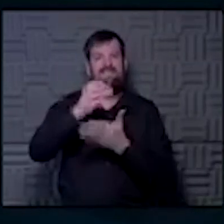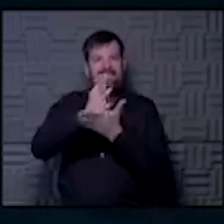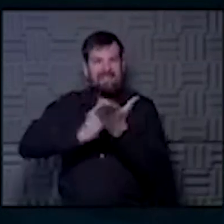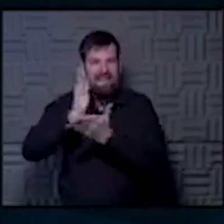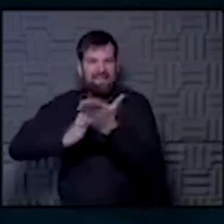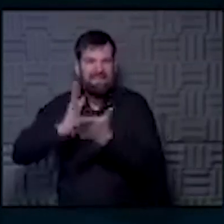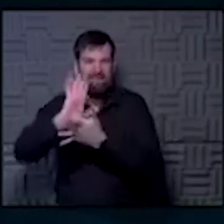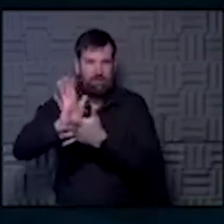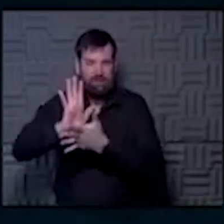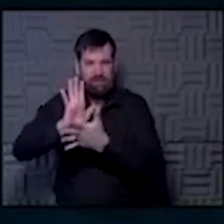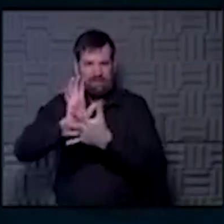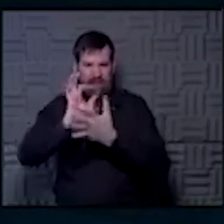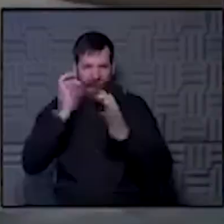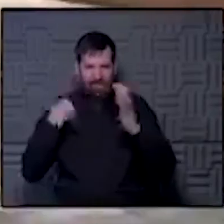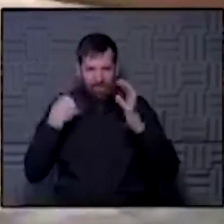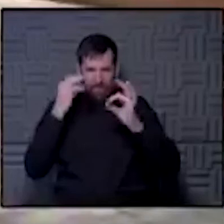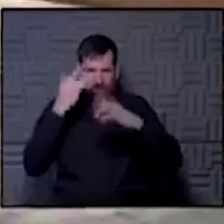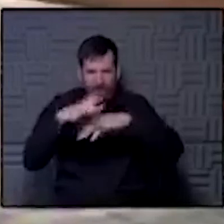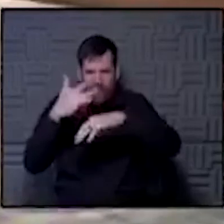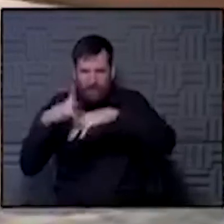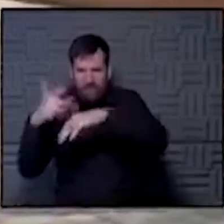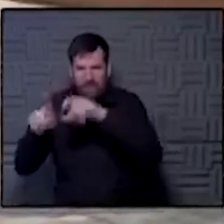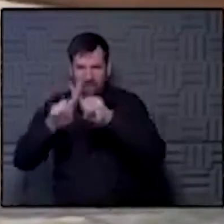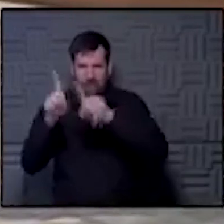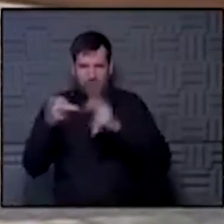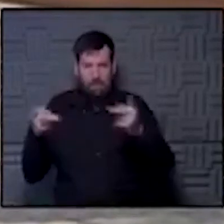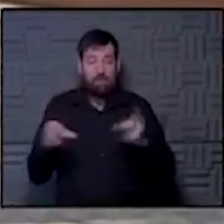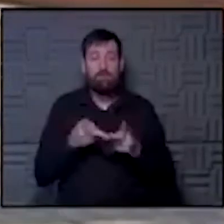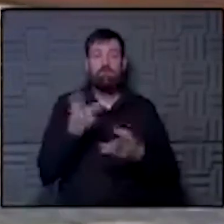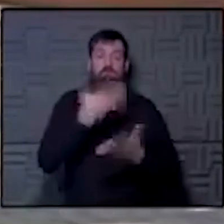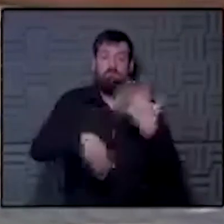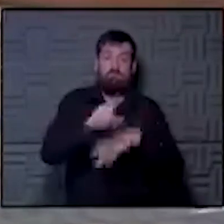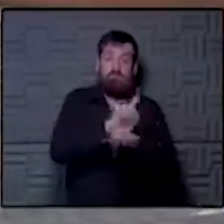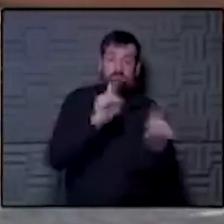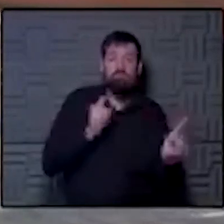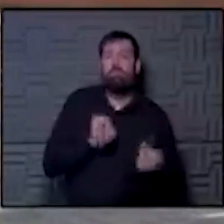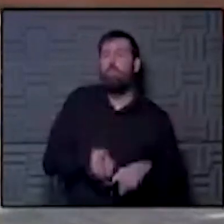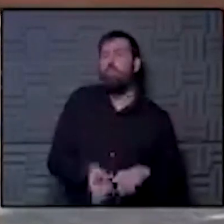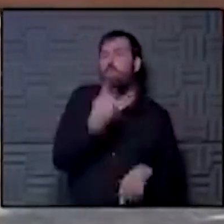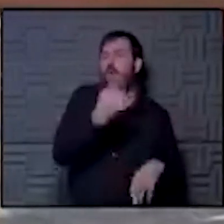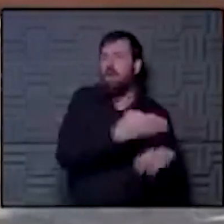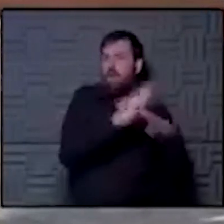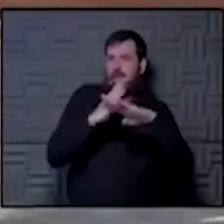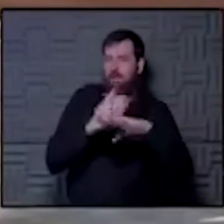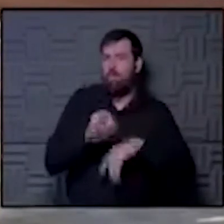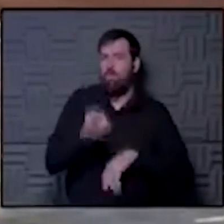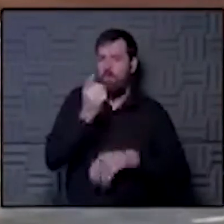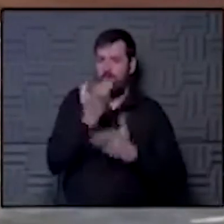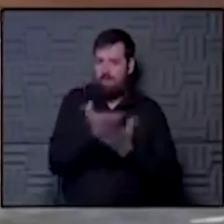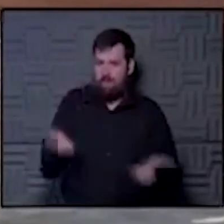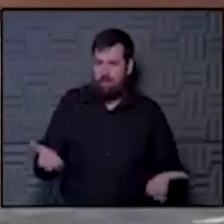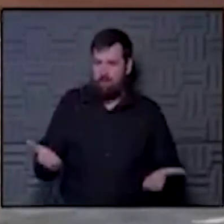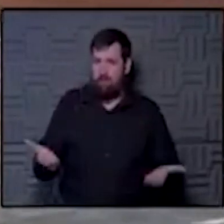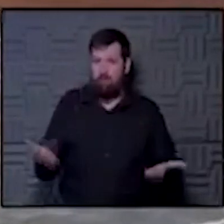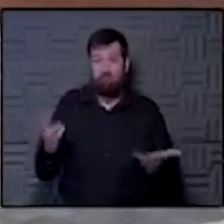with the holes in slightly different spots. So physical distancing, one intervention, one barrier, but